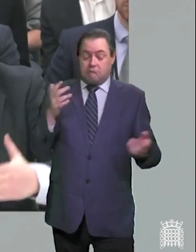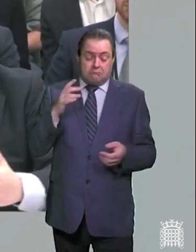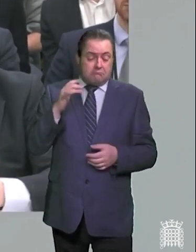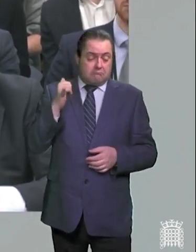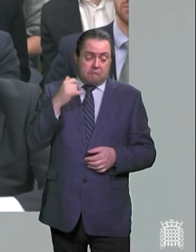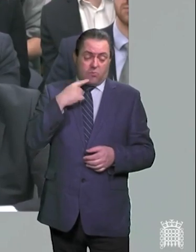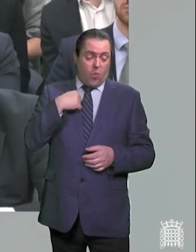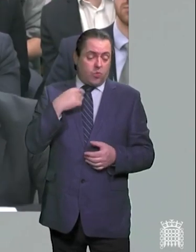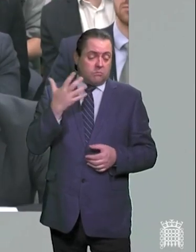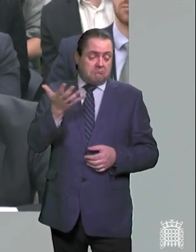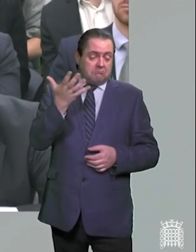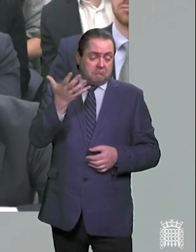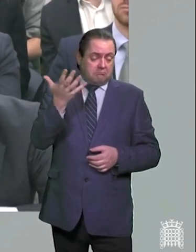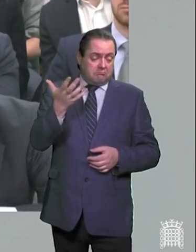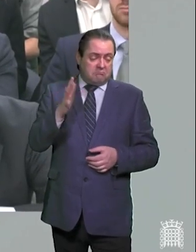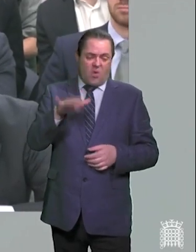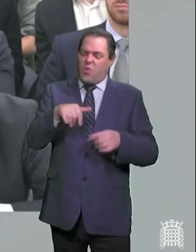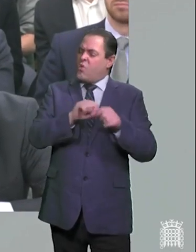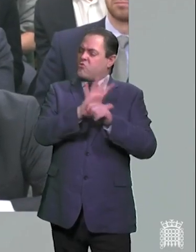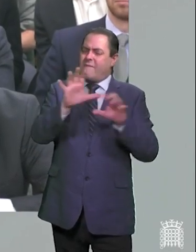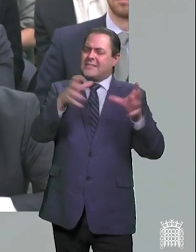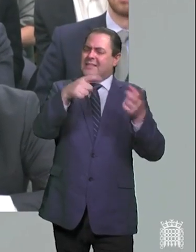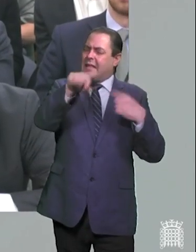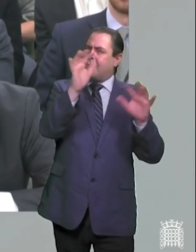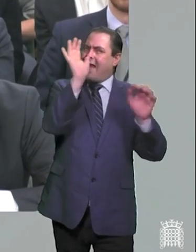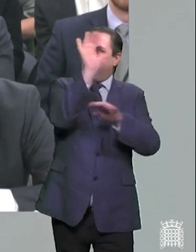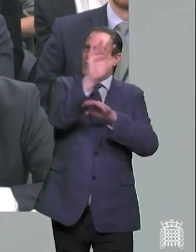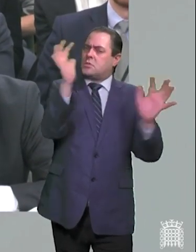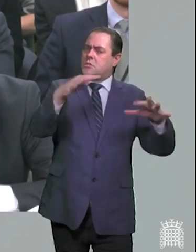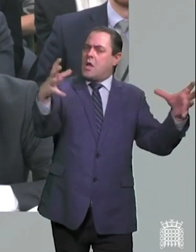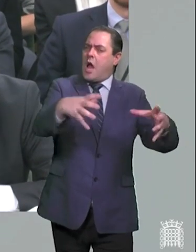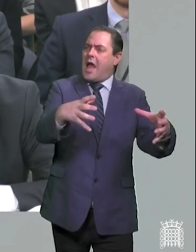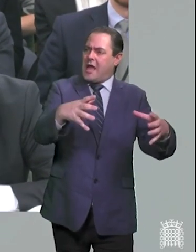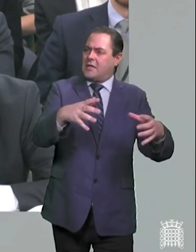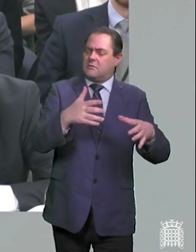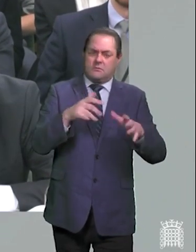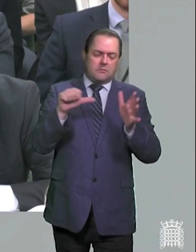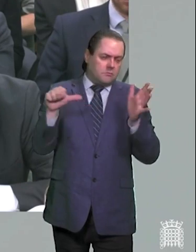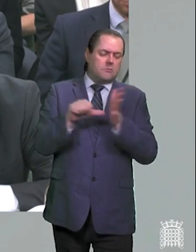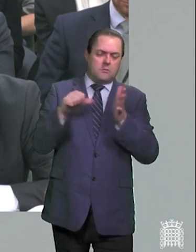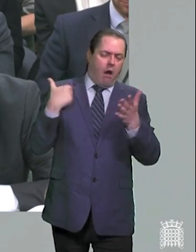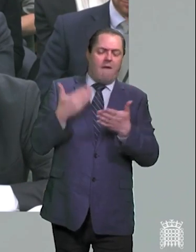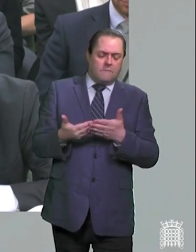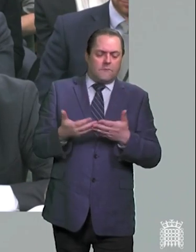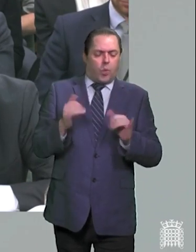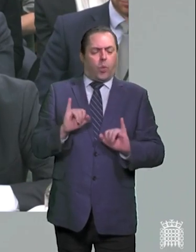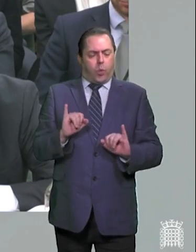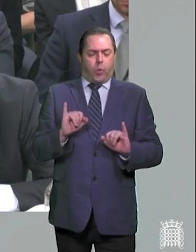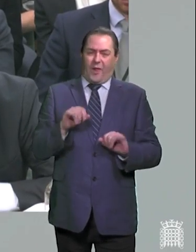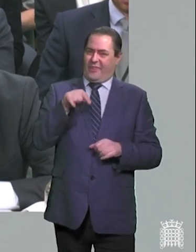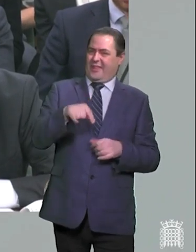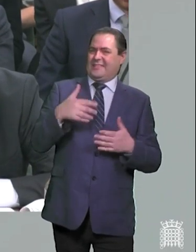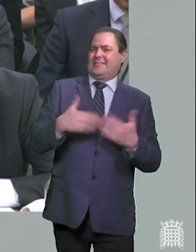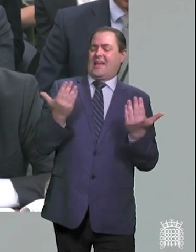told that the COVID team is gathering outside. It's been a very tough time. This was a day